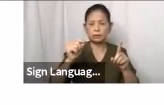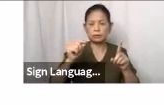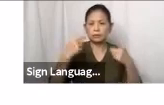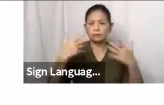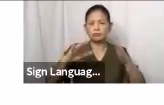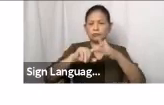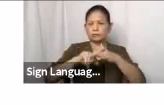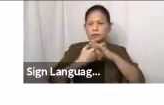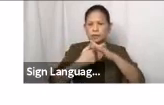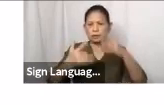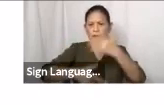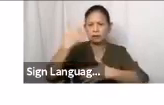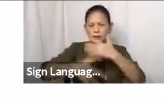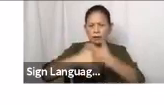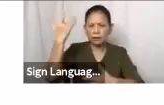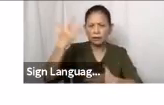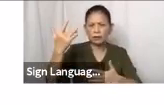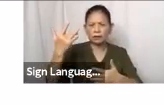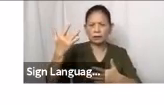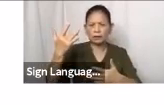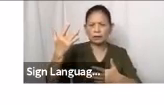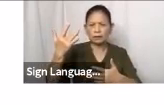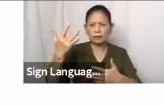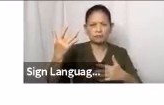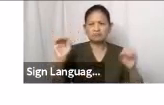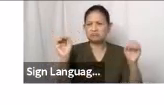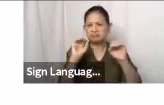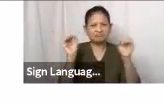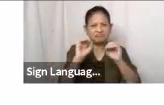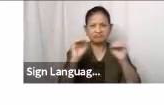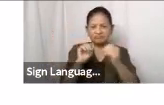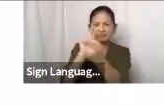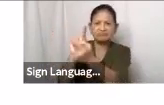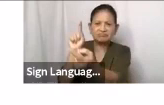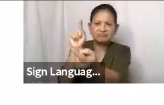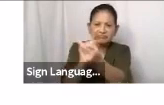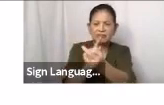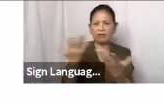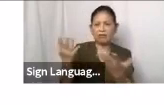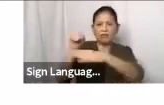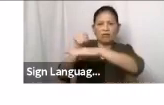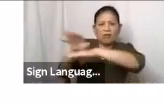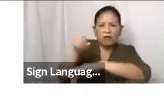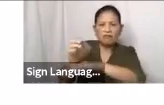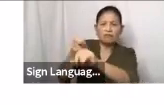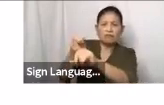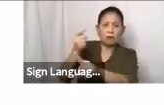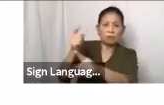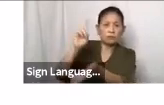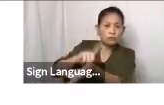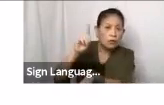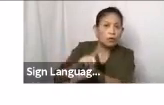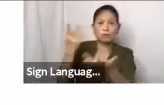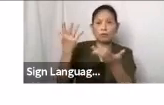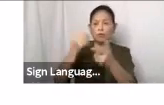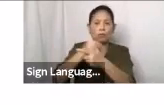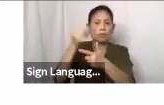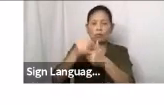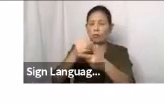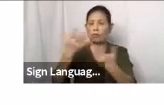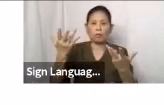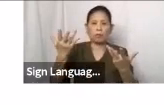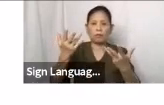age without being referring to any doctor, without taking any health